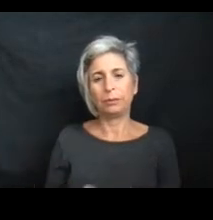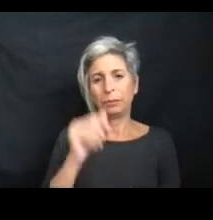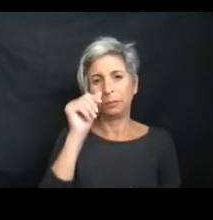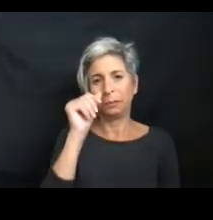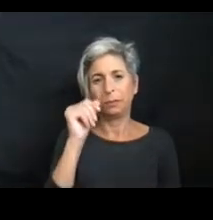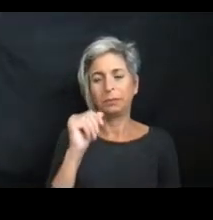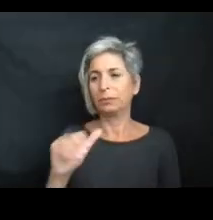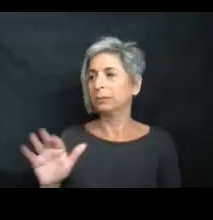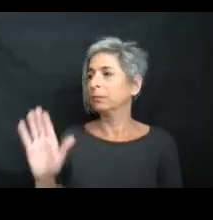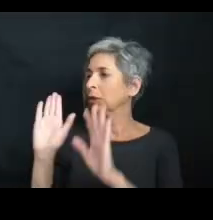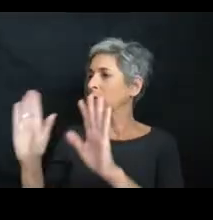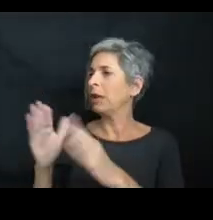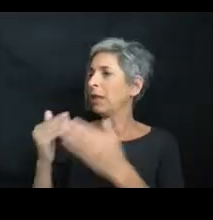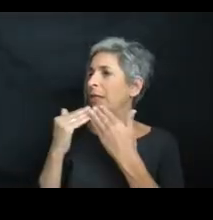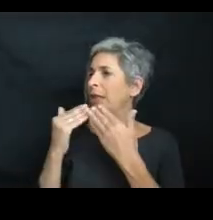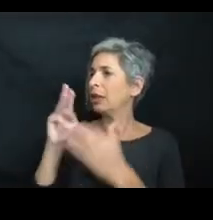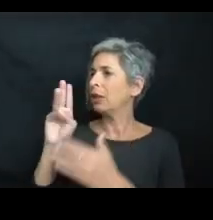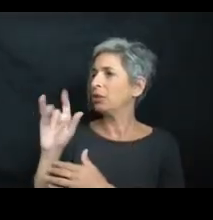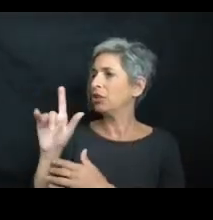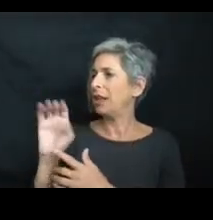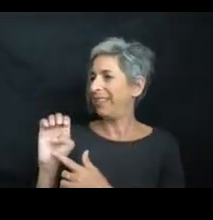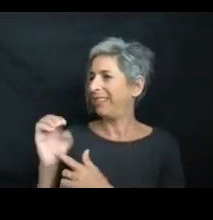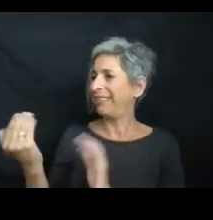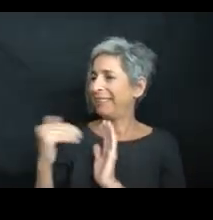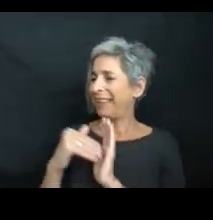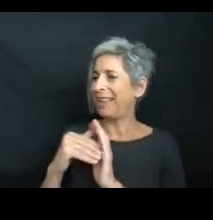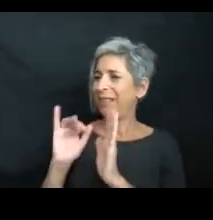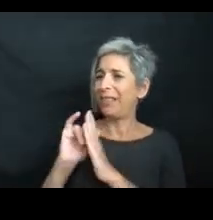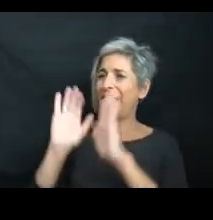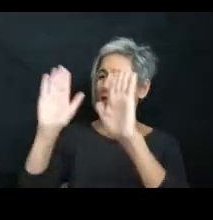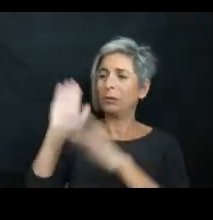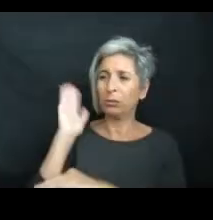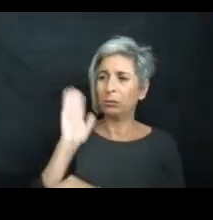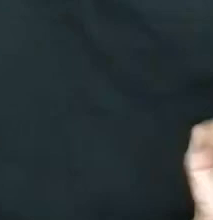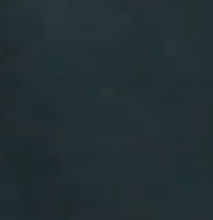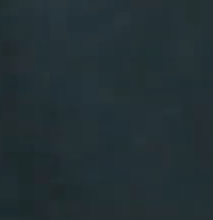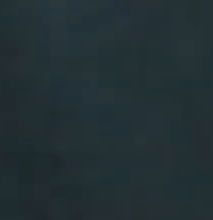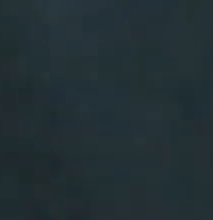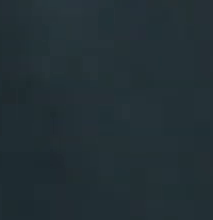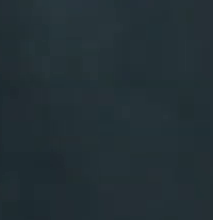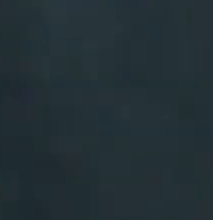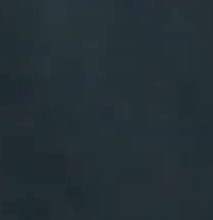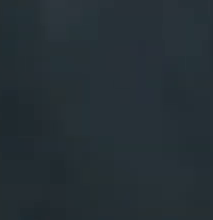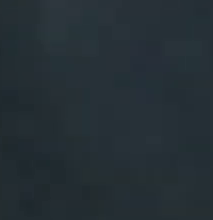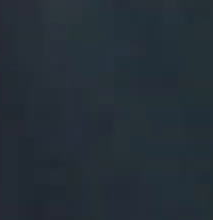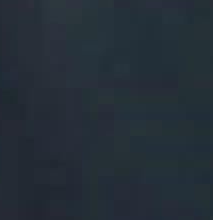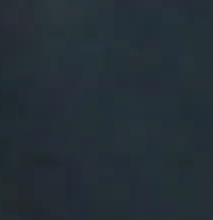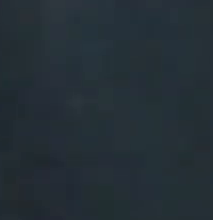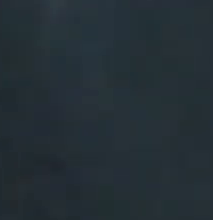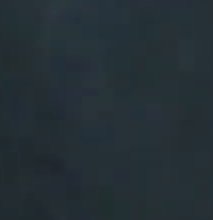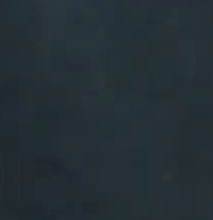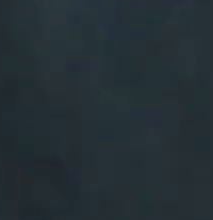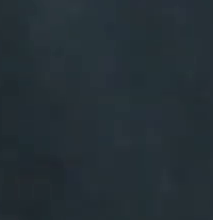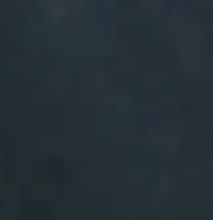Yeah, great. Thanks, Michelle, once again for that presentation. Yuri, may I get control,